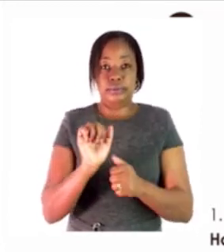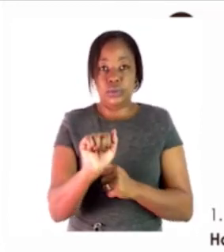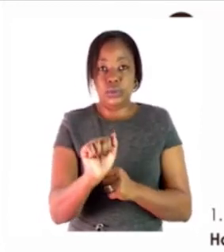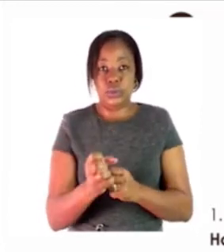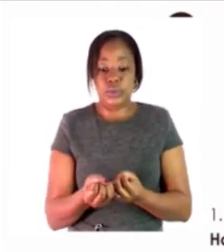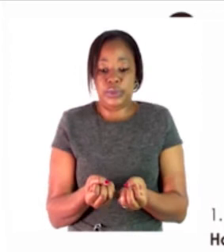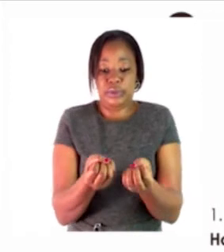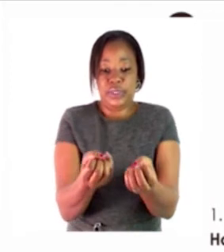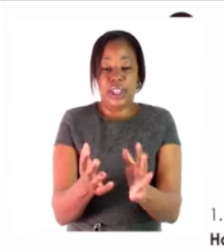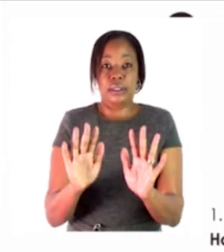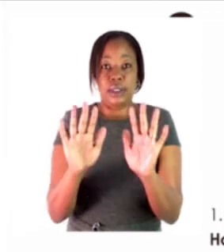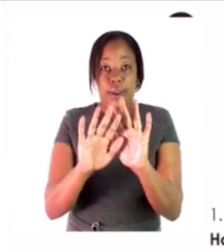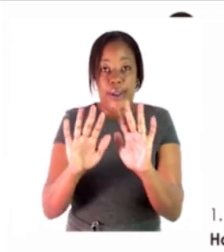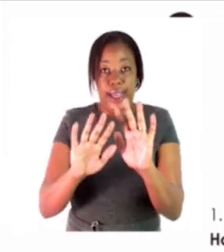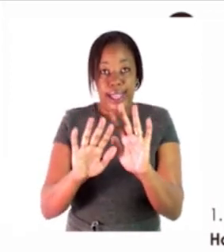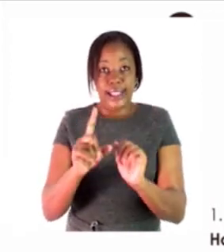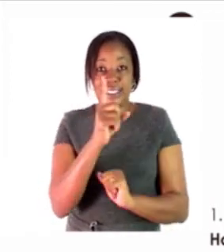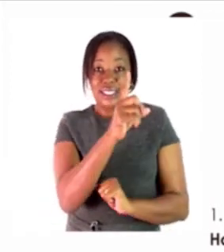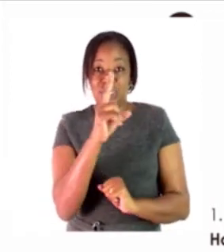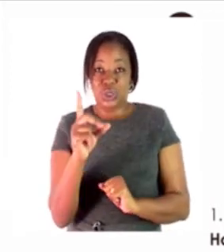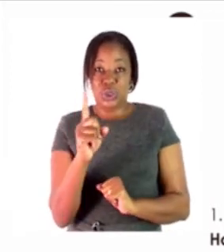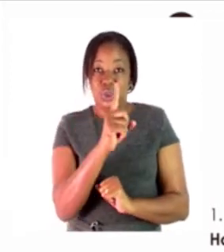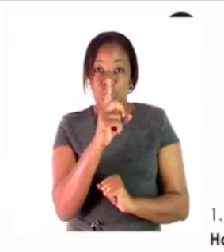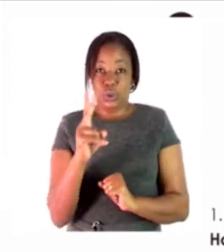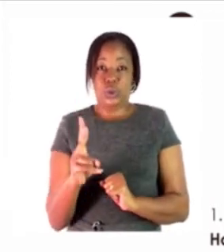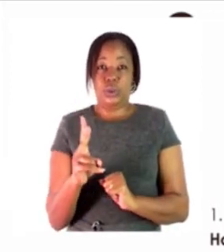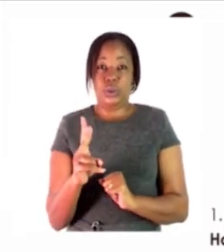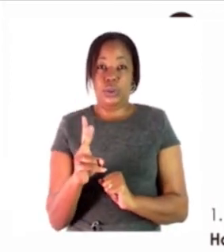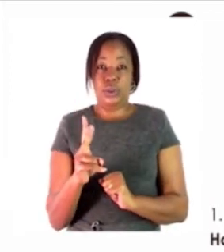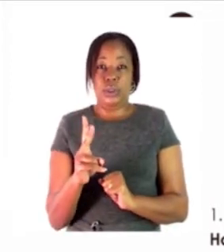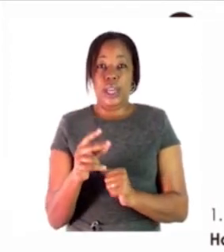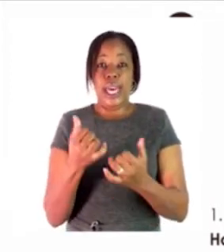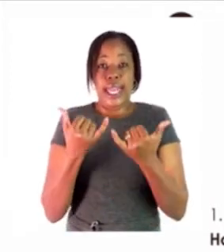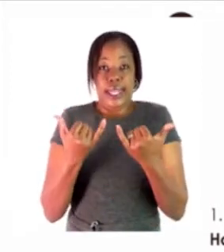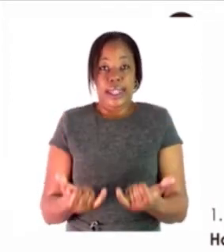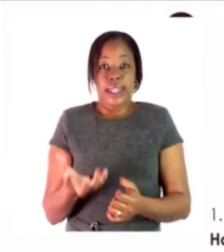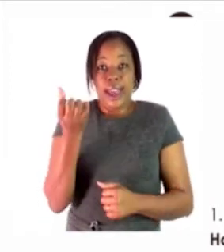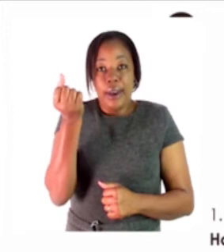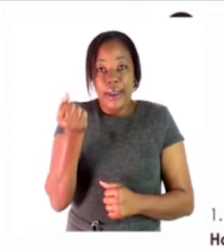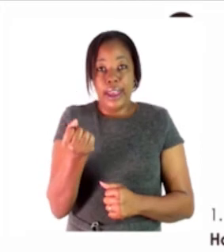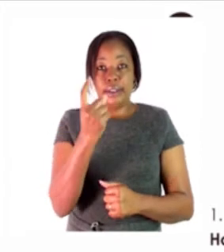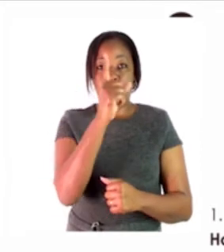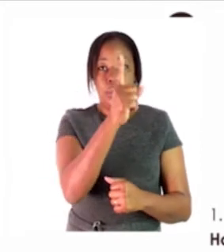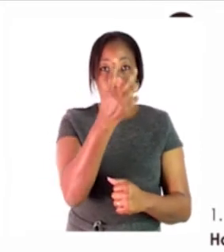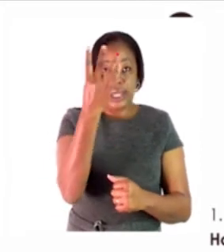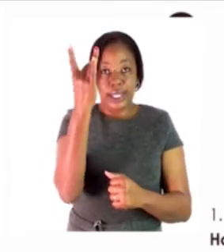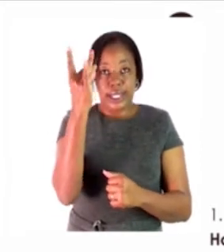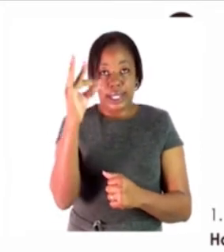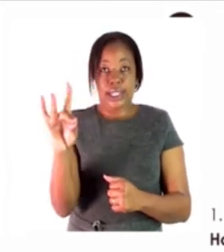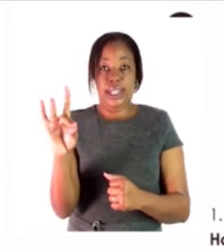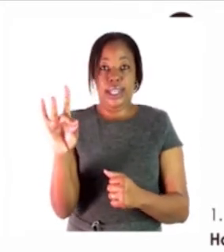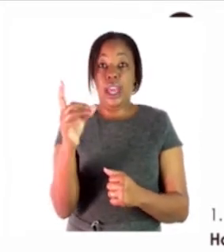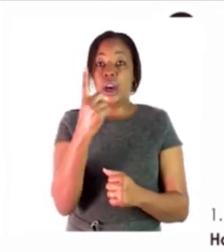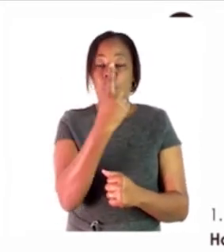12 sparkle markers. Now you have 19. Your friend gave you how many? They gave you